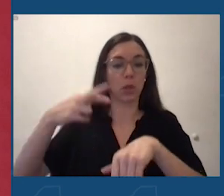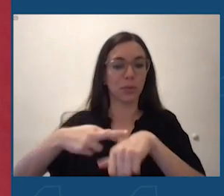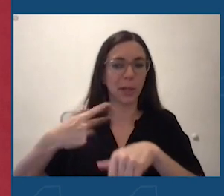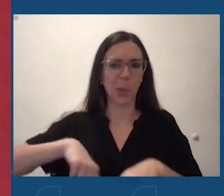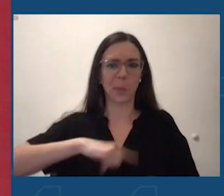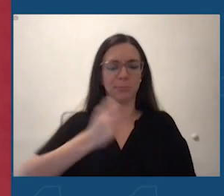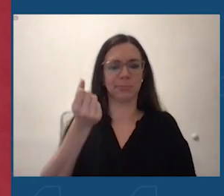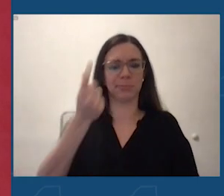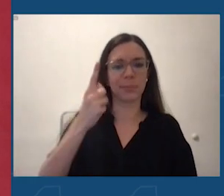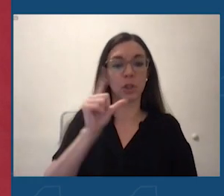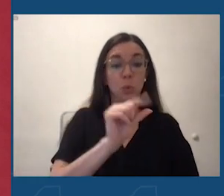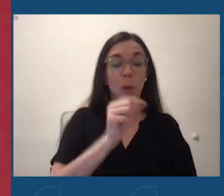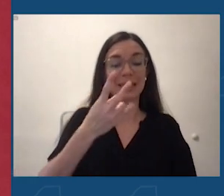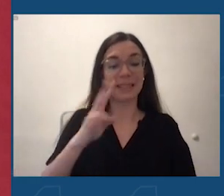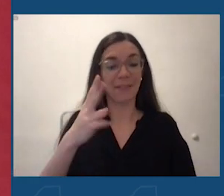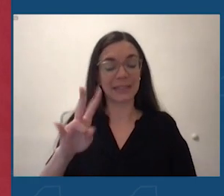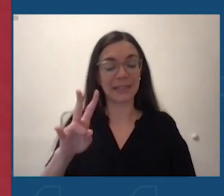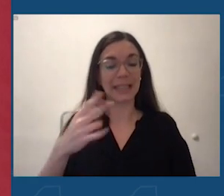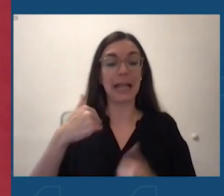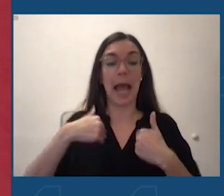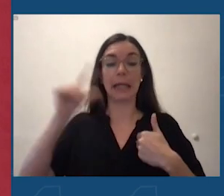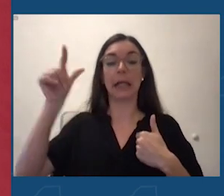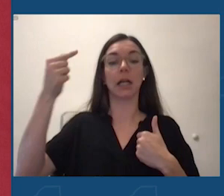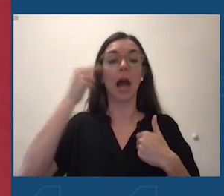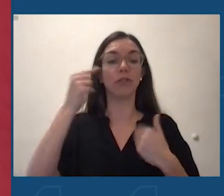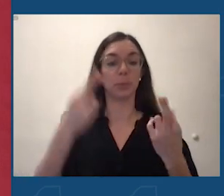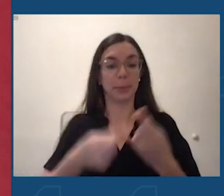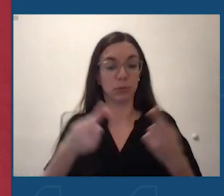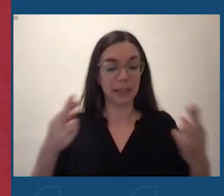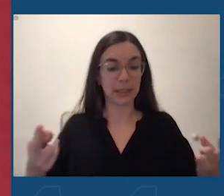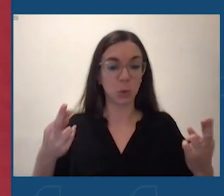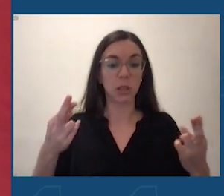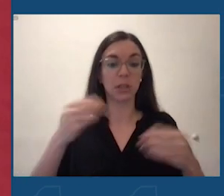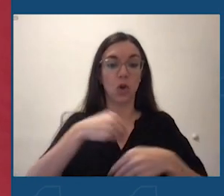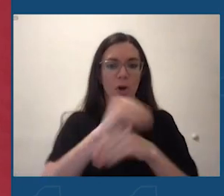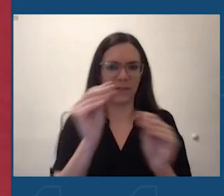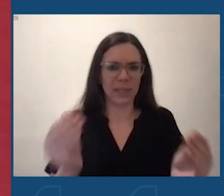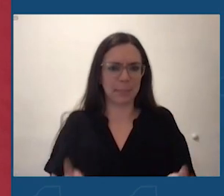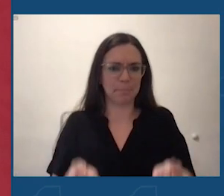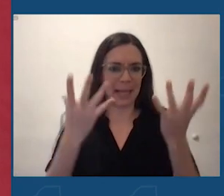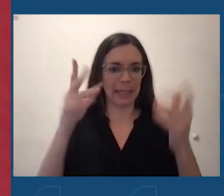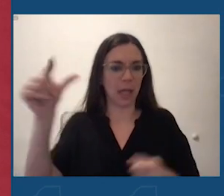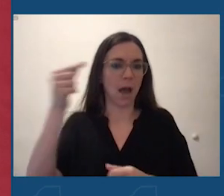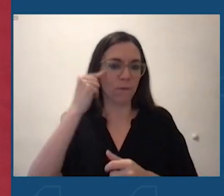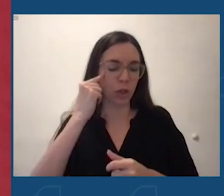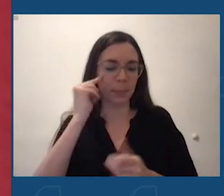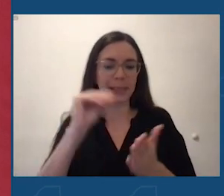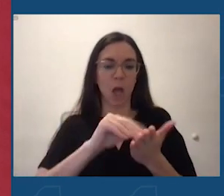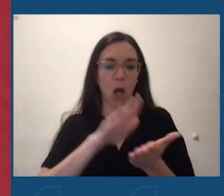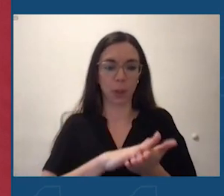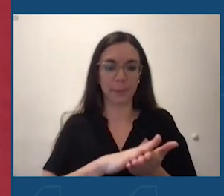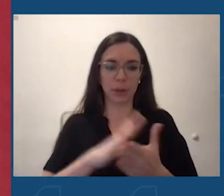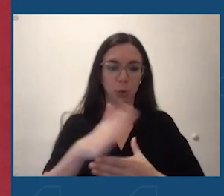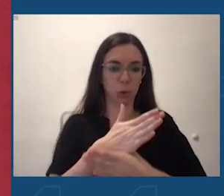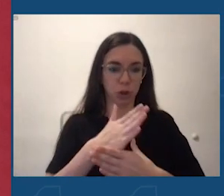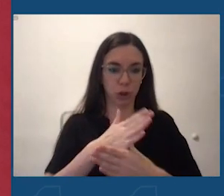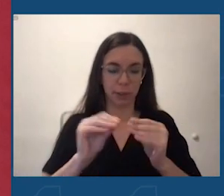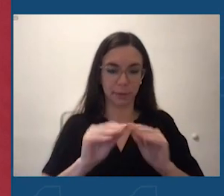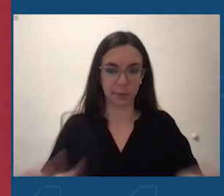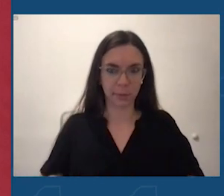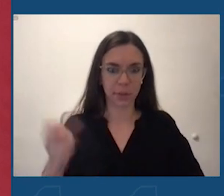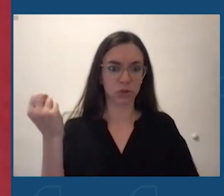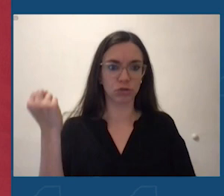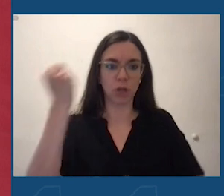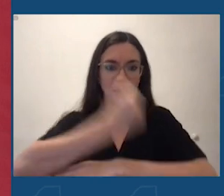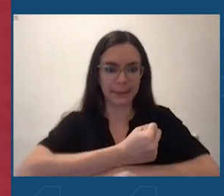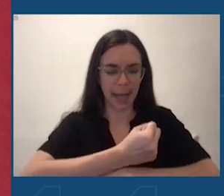a government resources office. I mean, there's a lot of government documents that are shared, and it shut down.